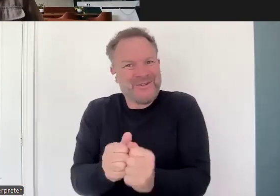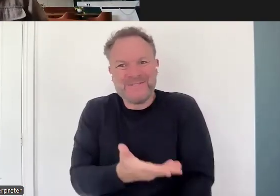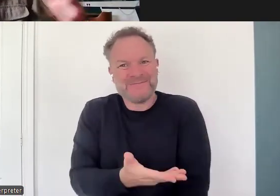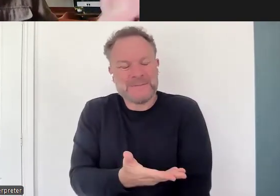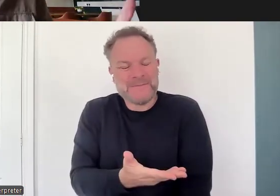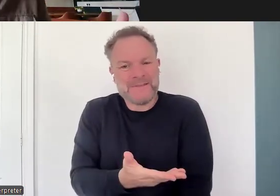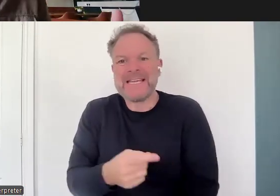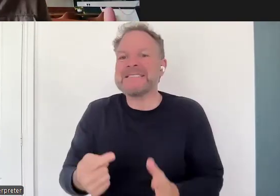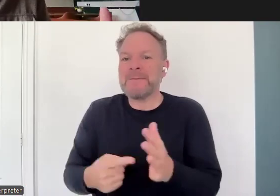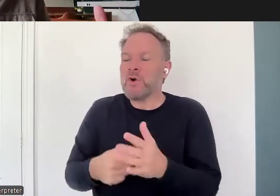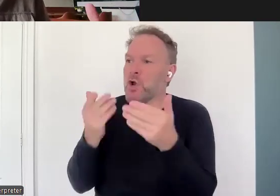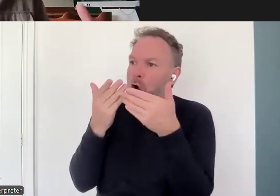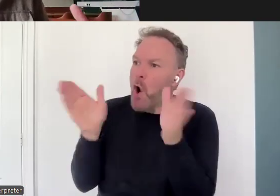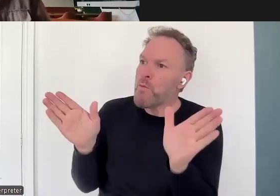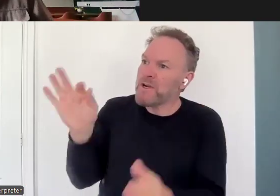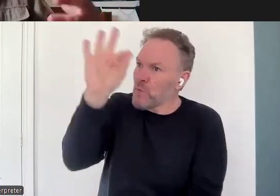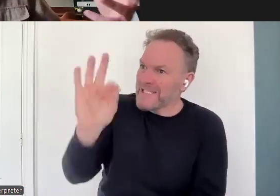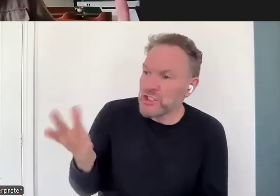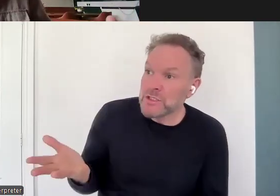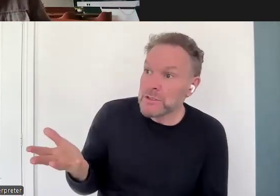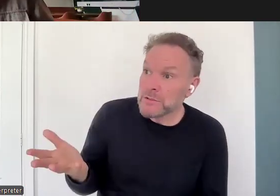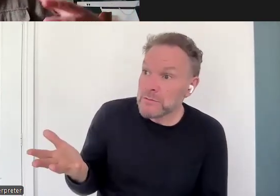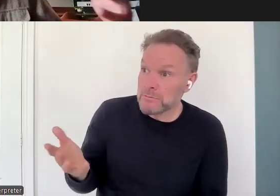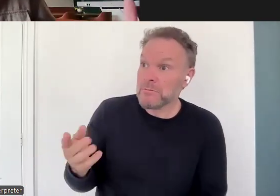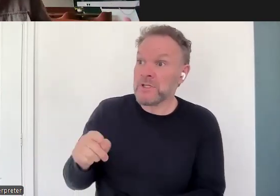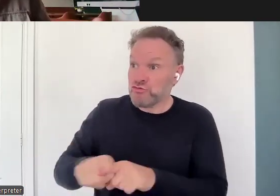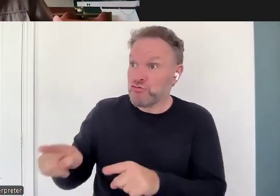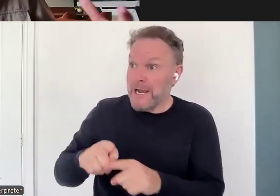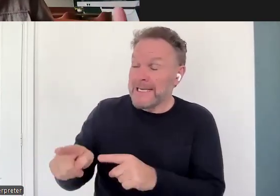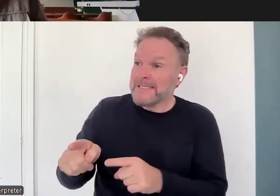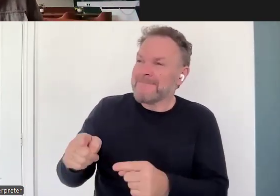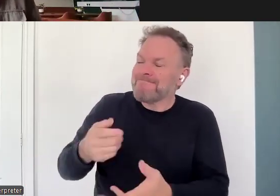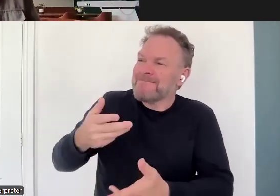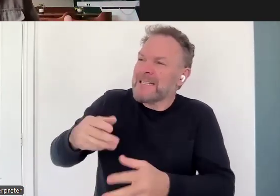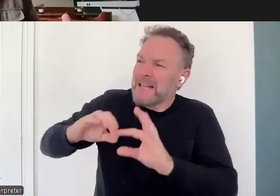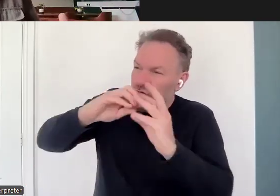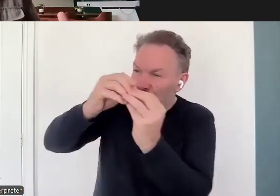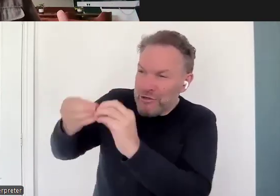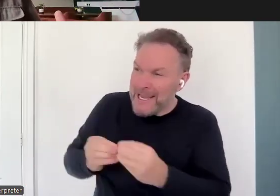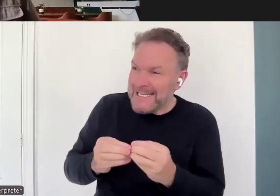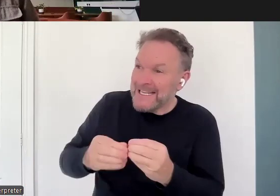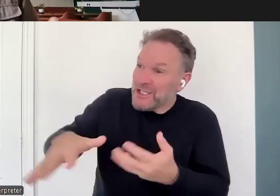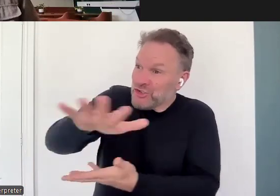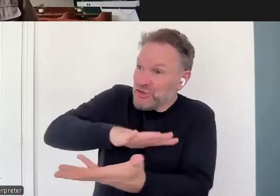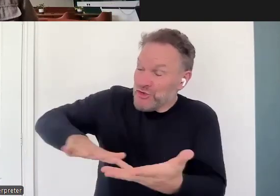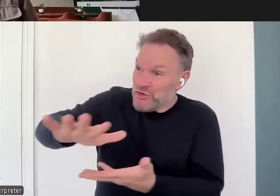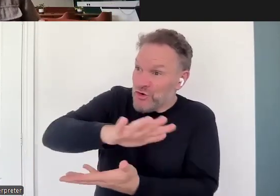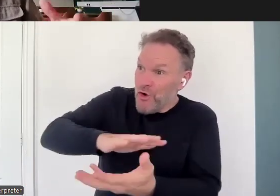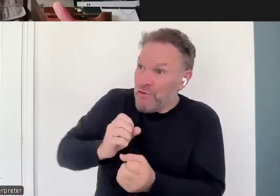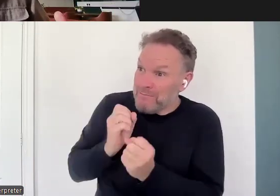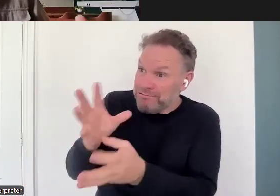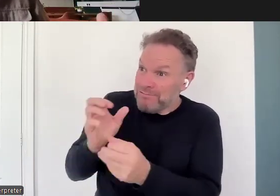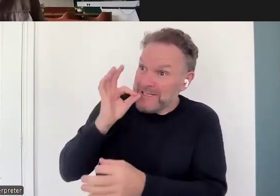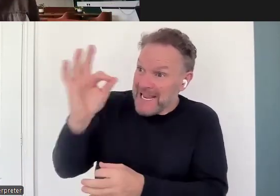to ask open-ended questions in a qualitative, story-based, creative way that allow us to capture